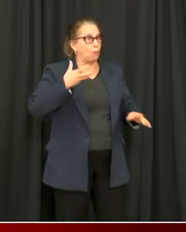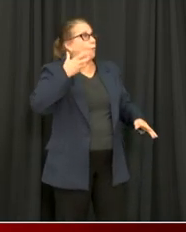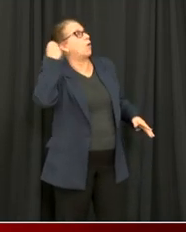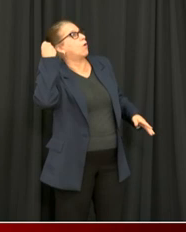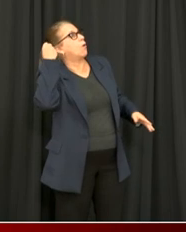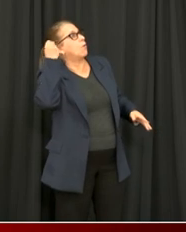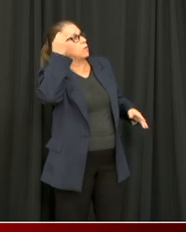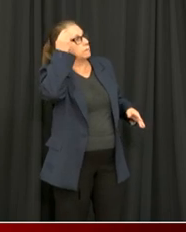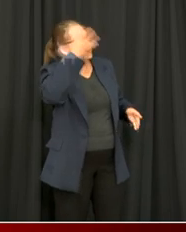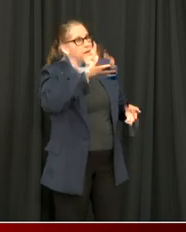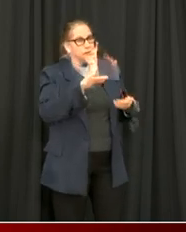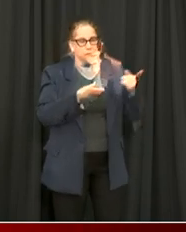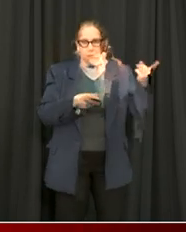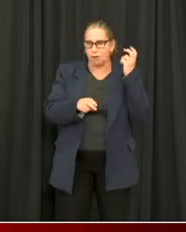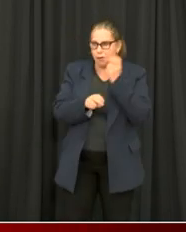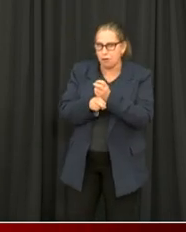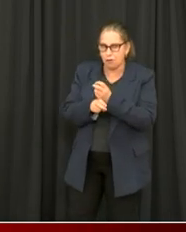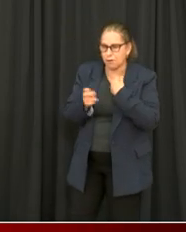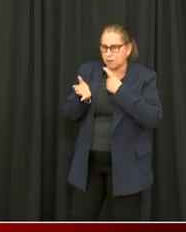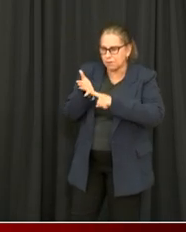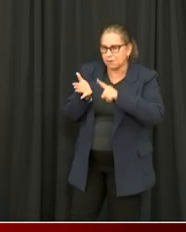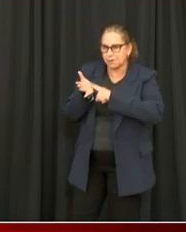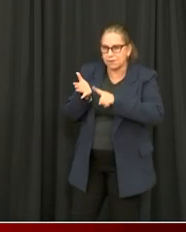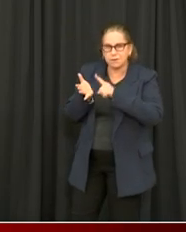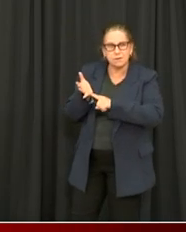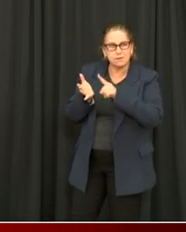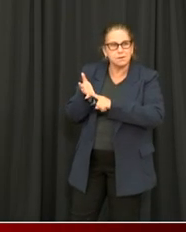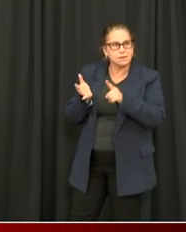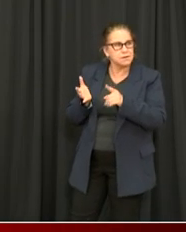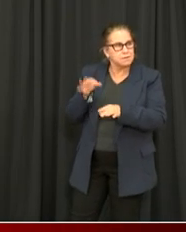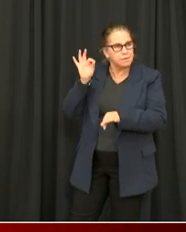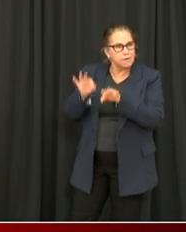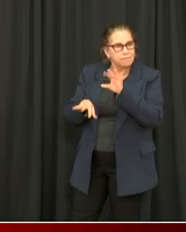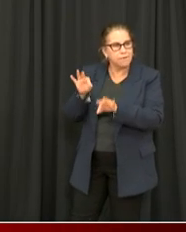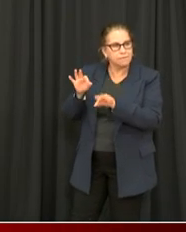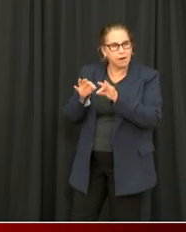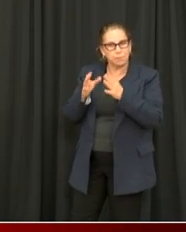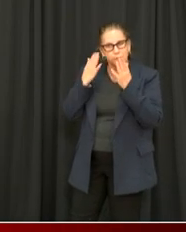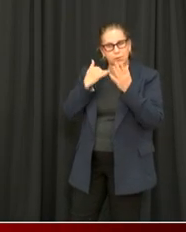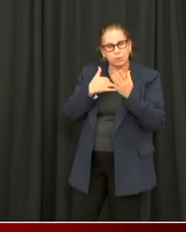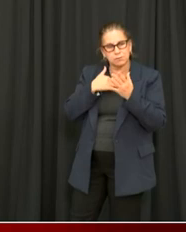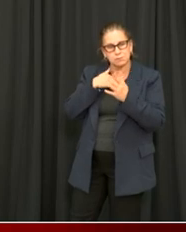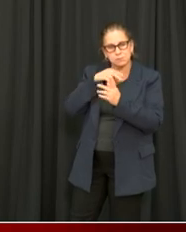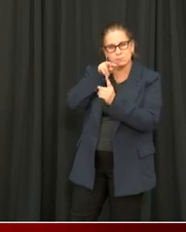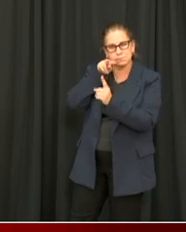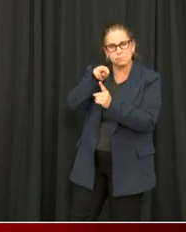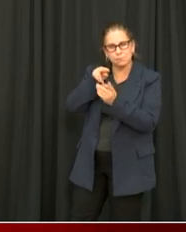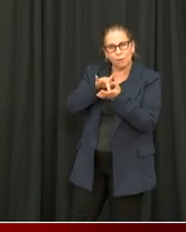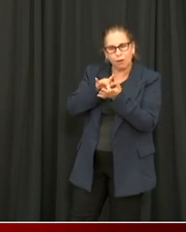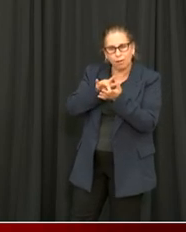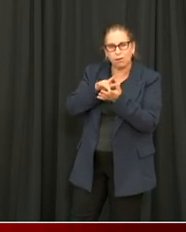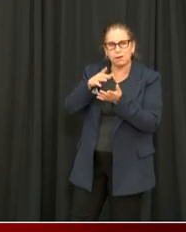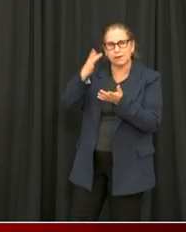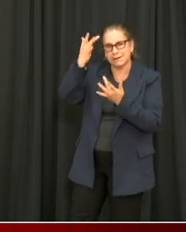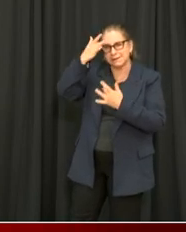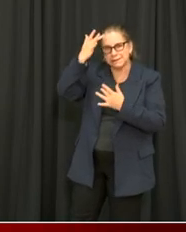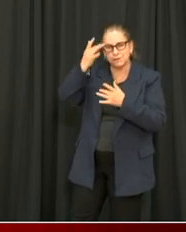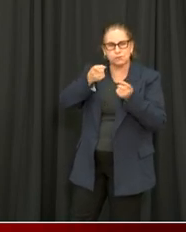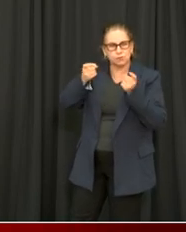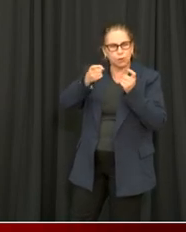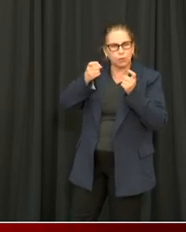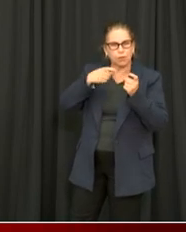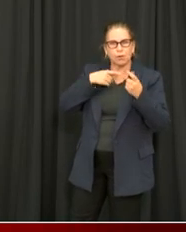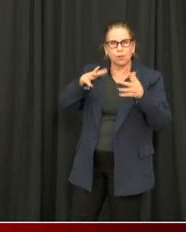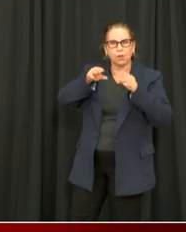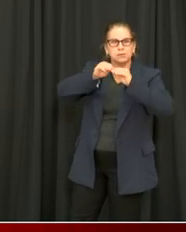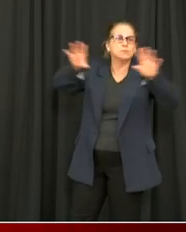to the process of disease investigation and surveillance. So the message here is to anybody who comes in contact with a contact tracer is